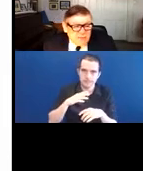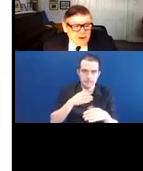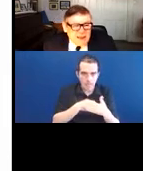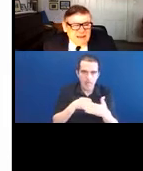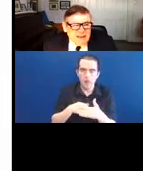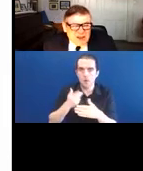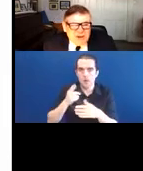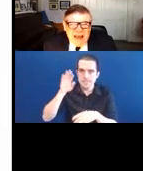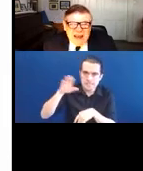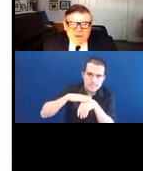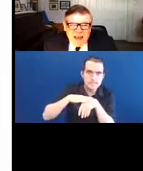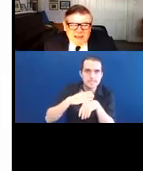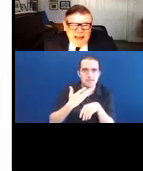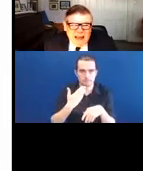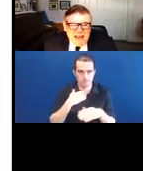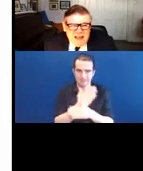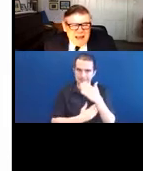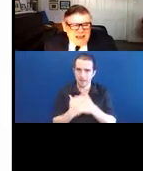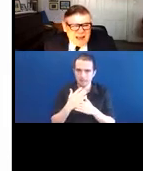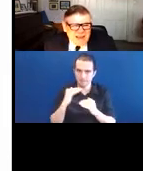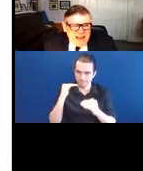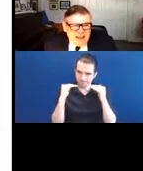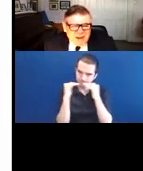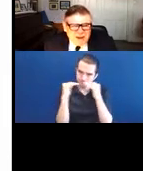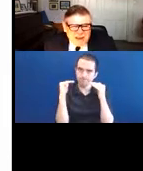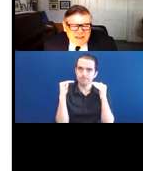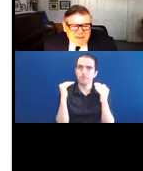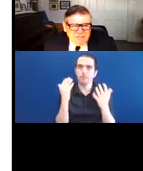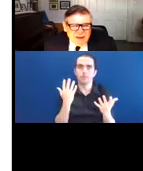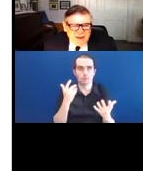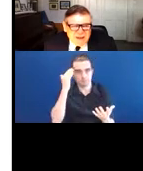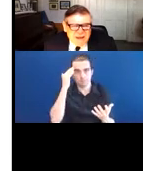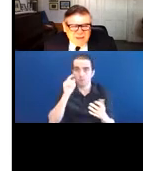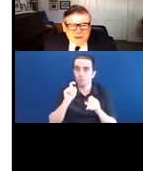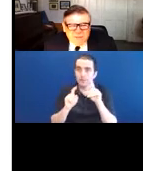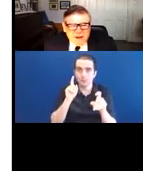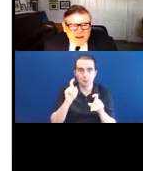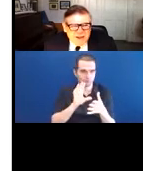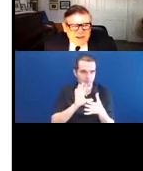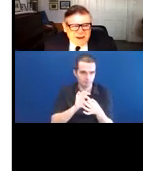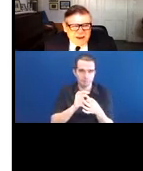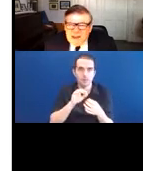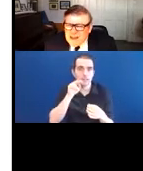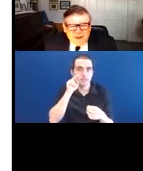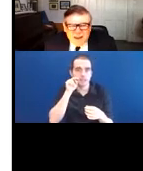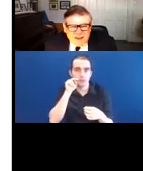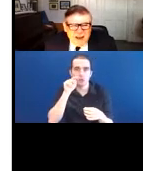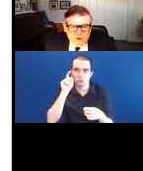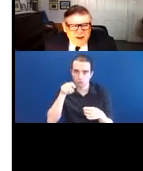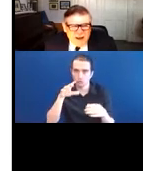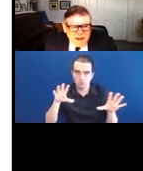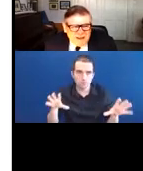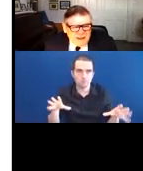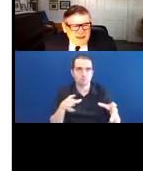policies. Well, the issue is how we get to that. As I understand it, there are 27 million disabled people in Nigeria. You need to